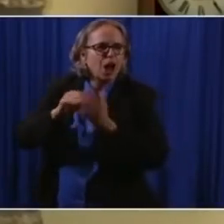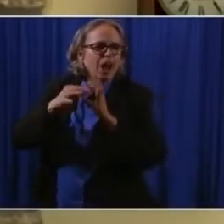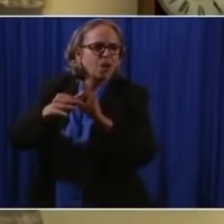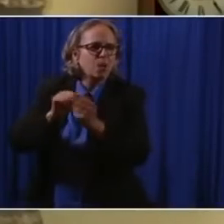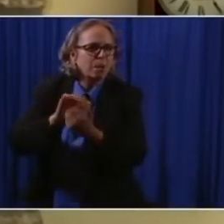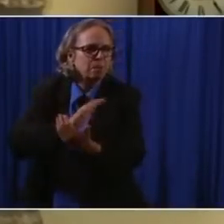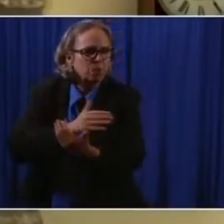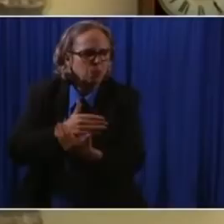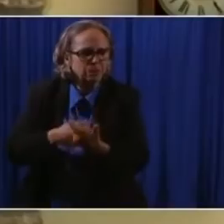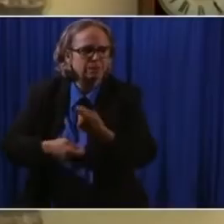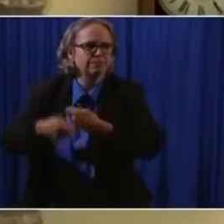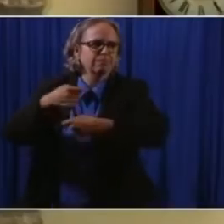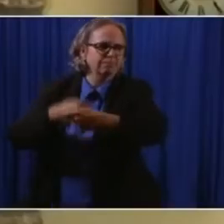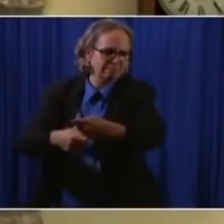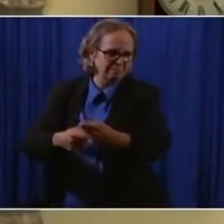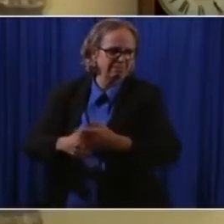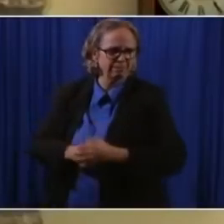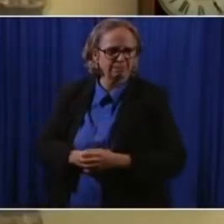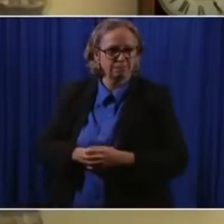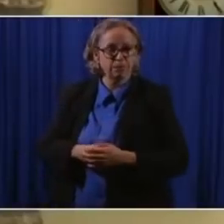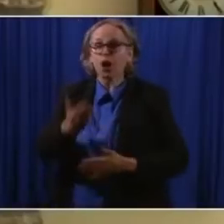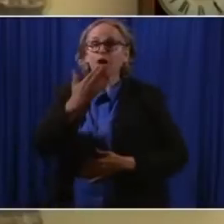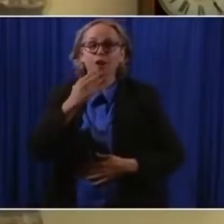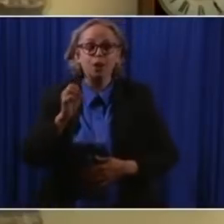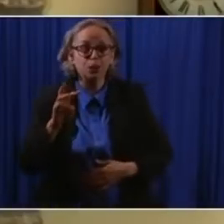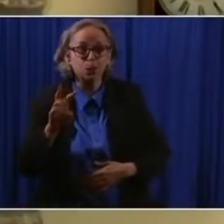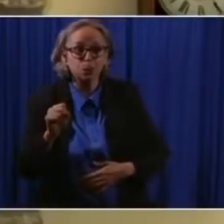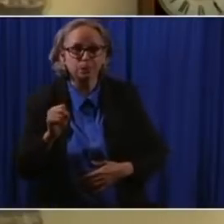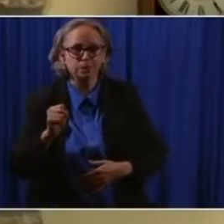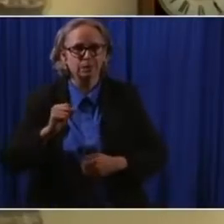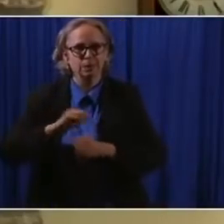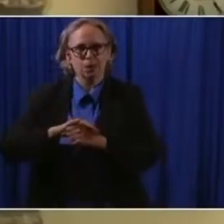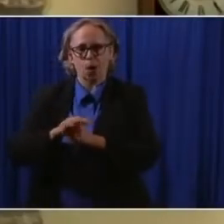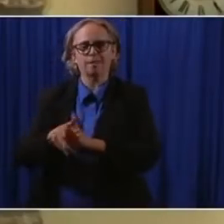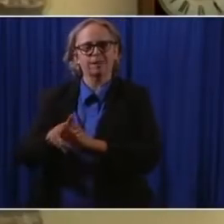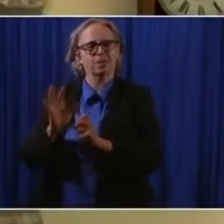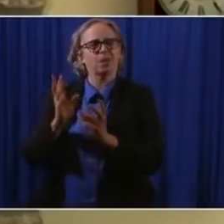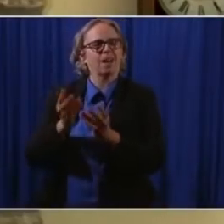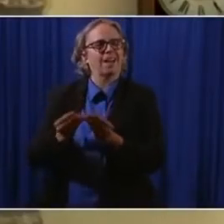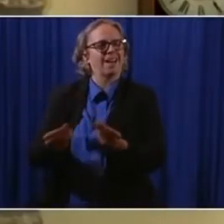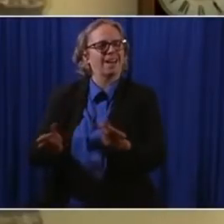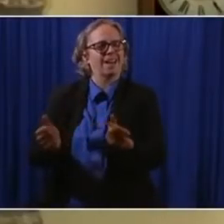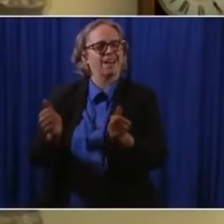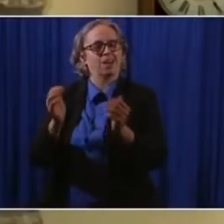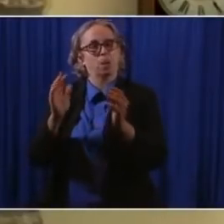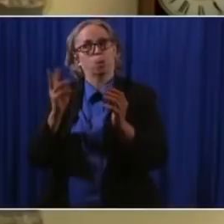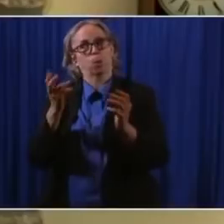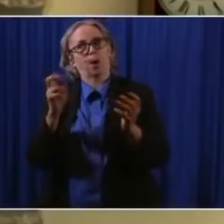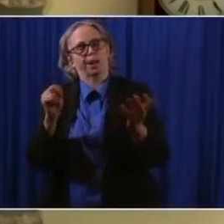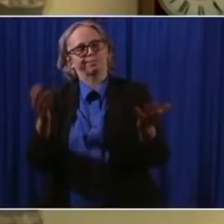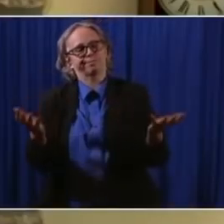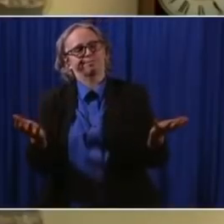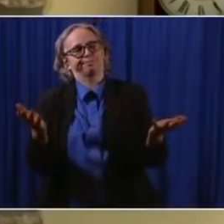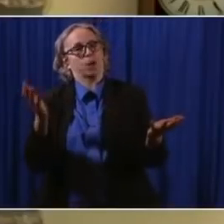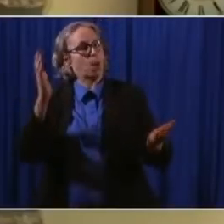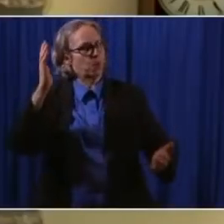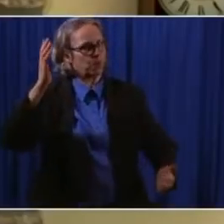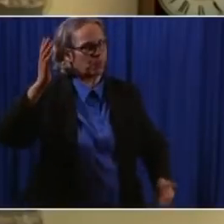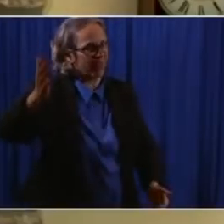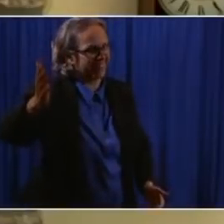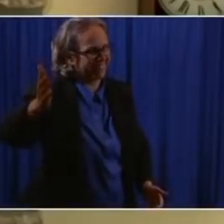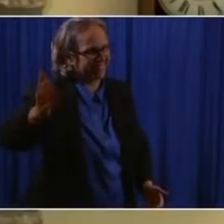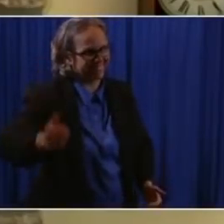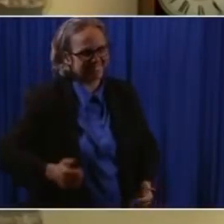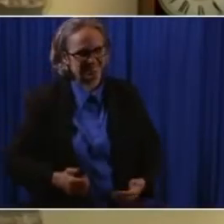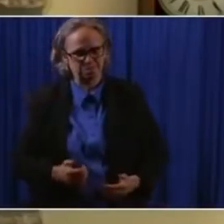this pandemic will get over with. We don't know when, but it's going to get over with, and we're going to be able to get back to normal and do all the